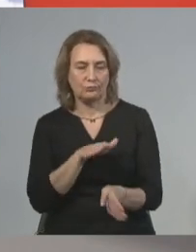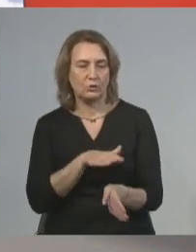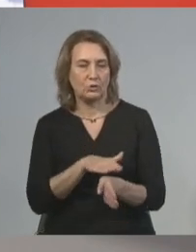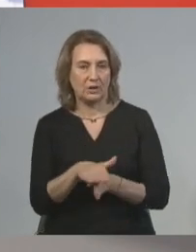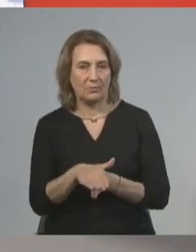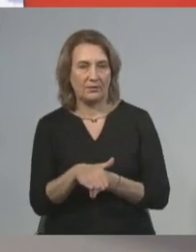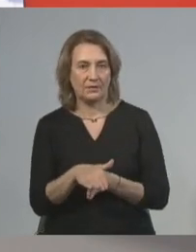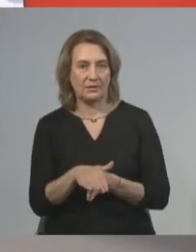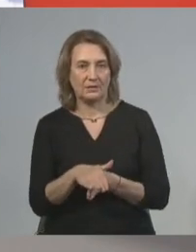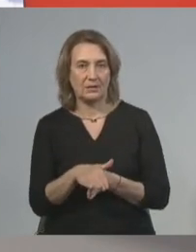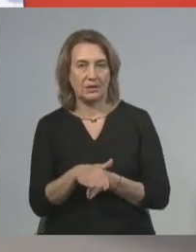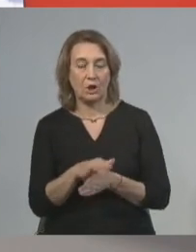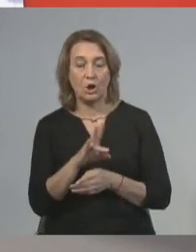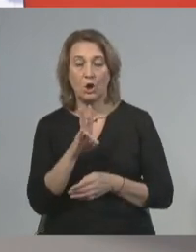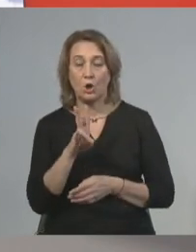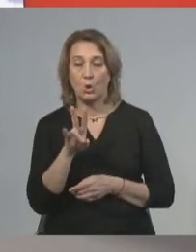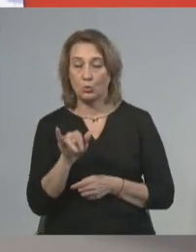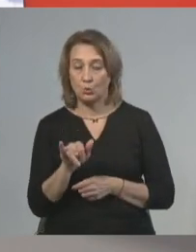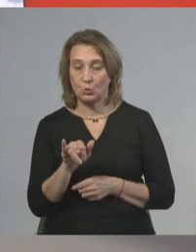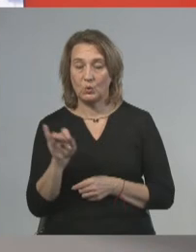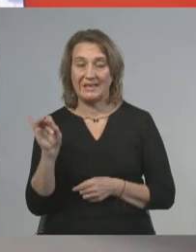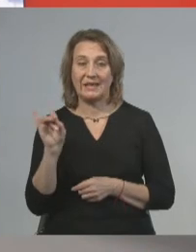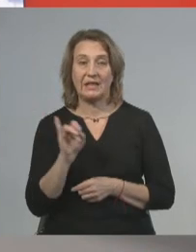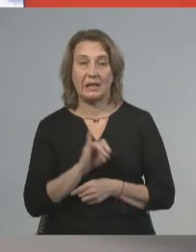are to do that